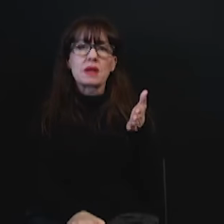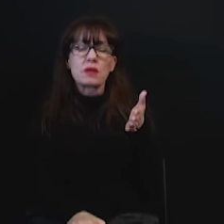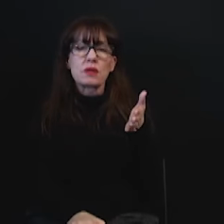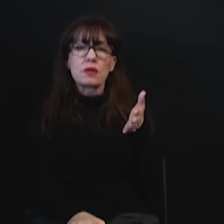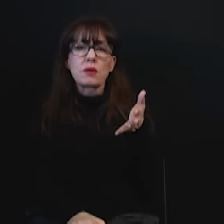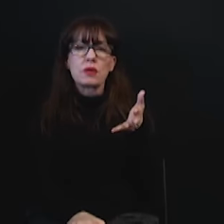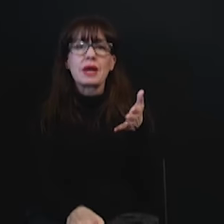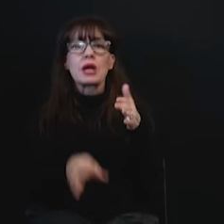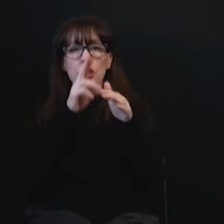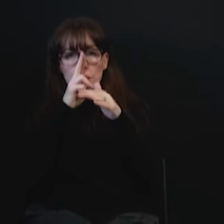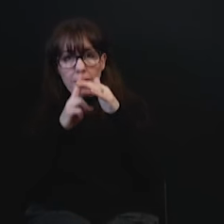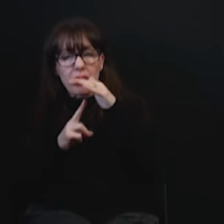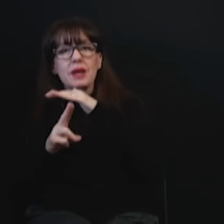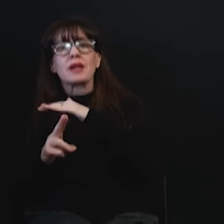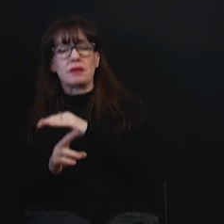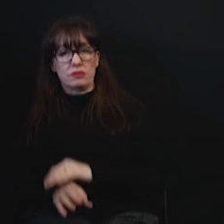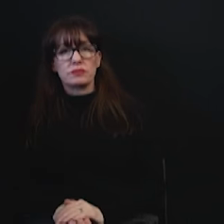Humility.